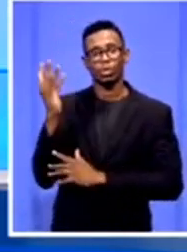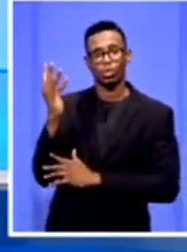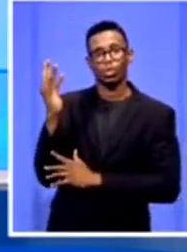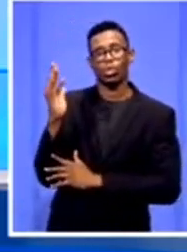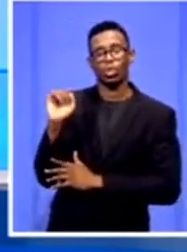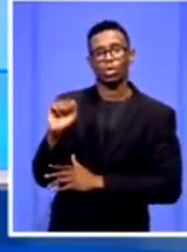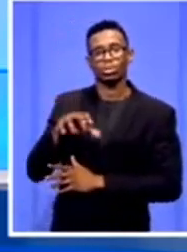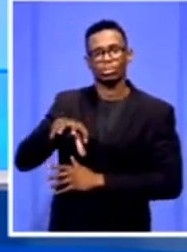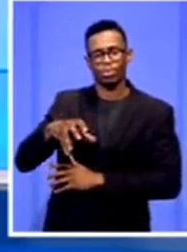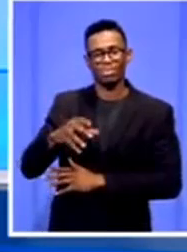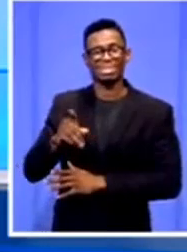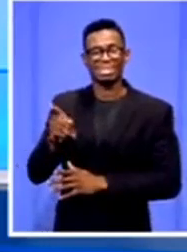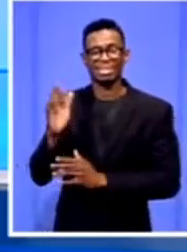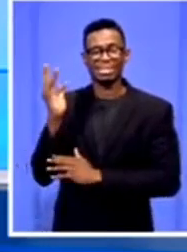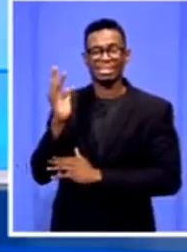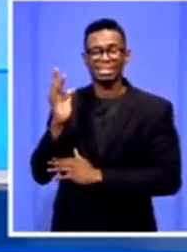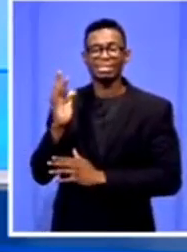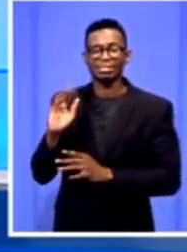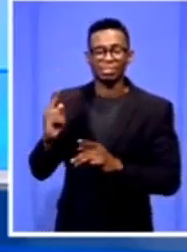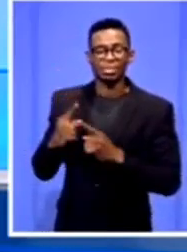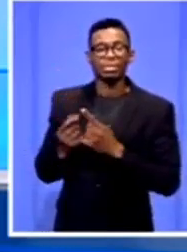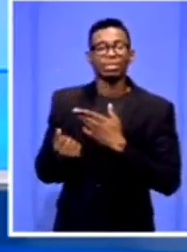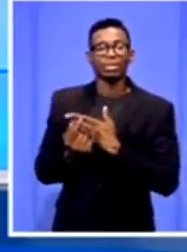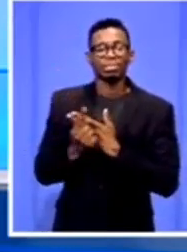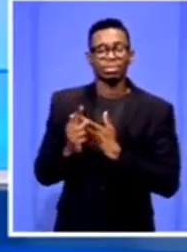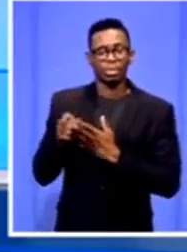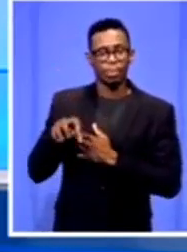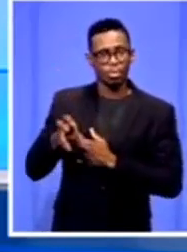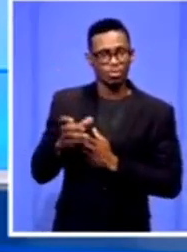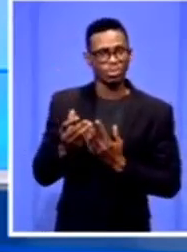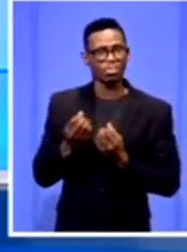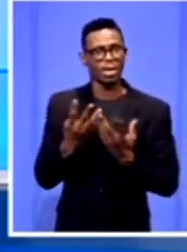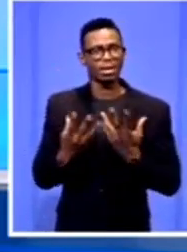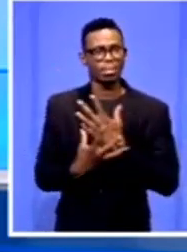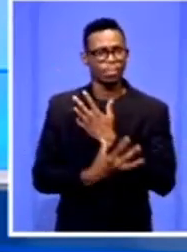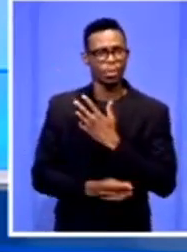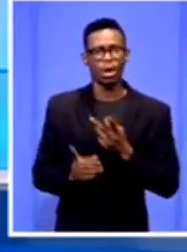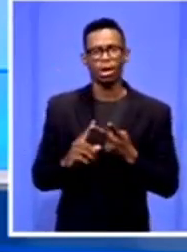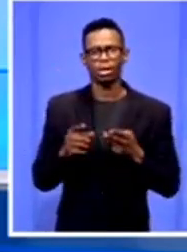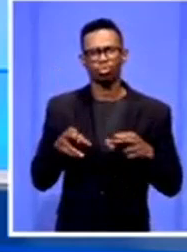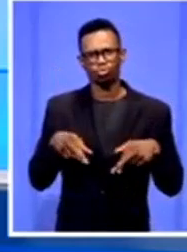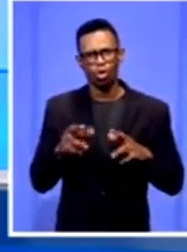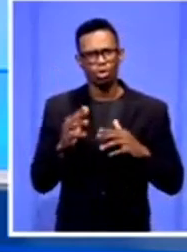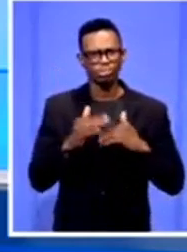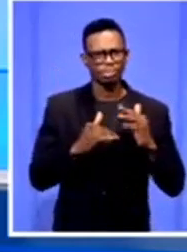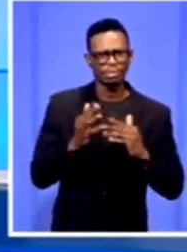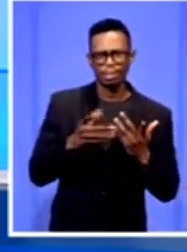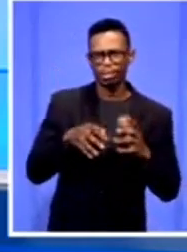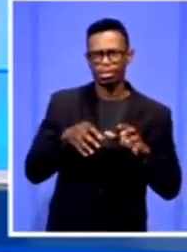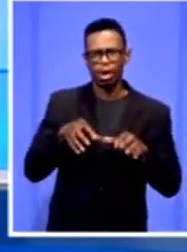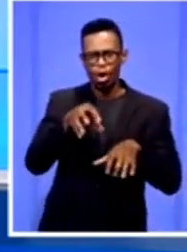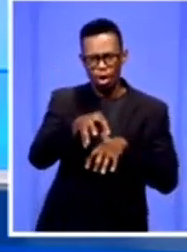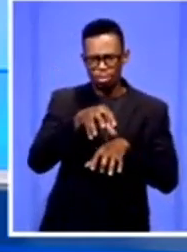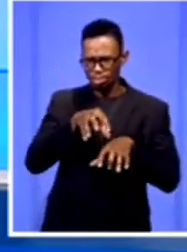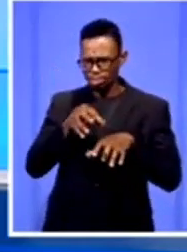unemployment levels in that province, poverty and poor road infrastructure, and also just failing municipalities. Let's take